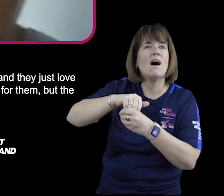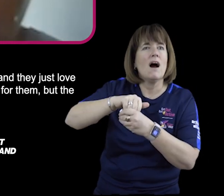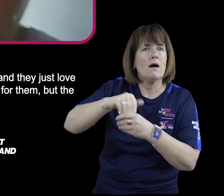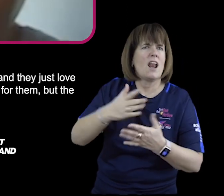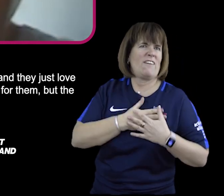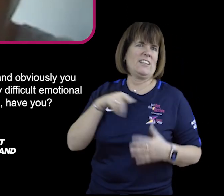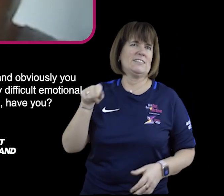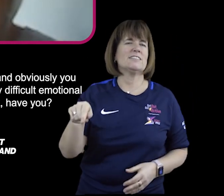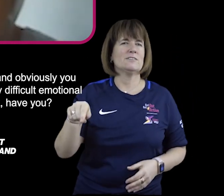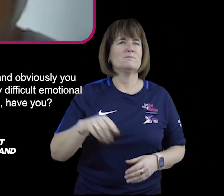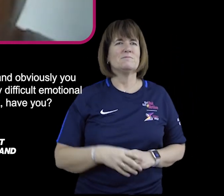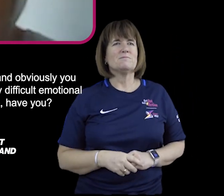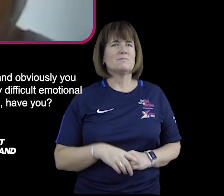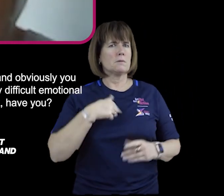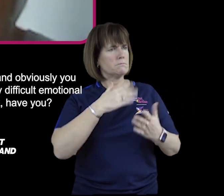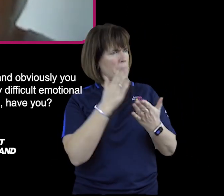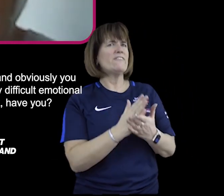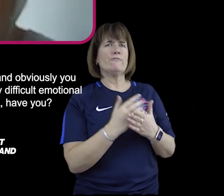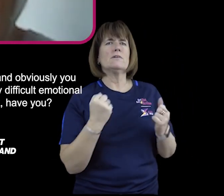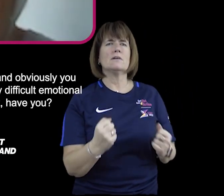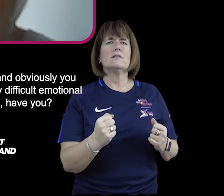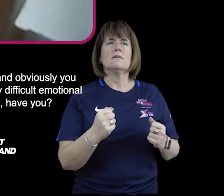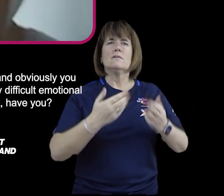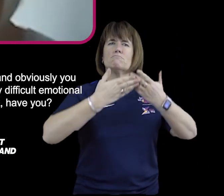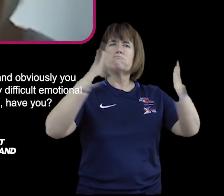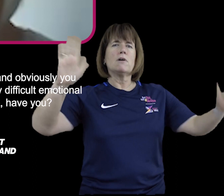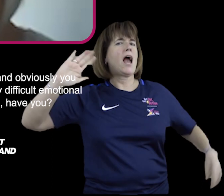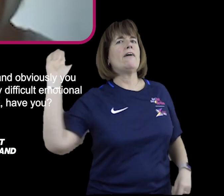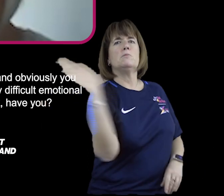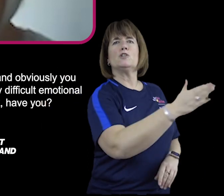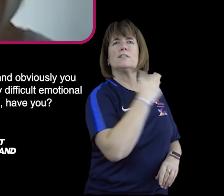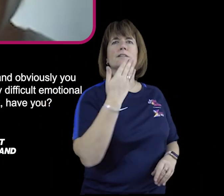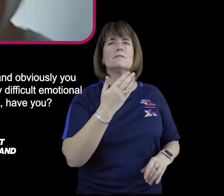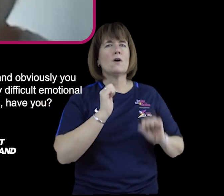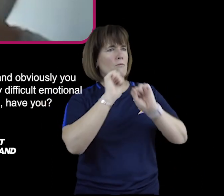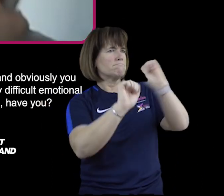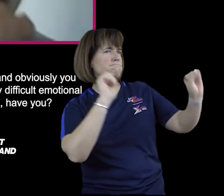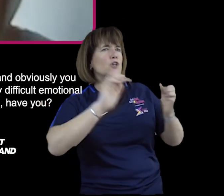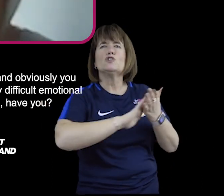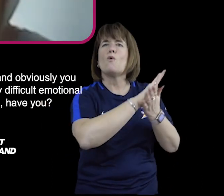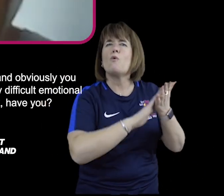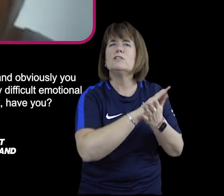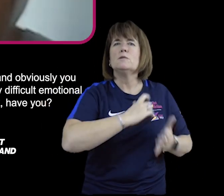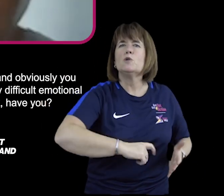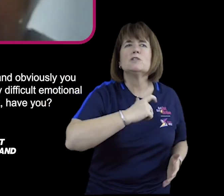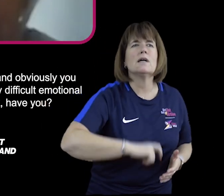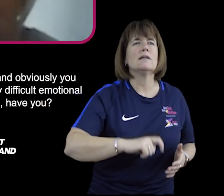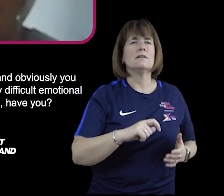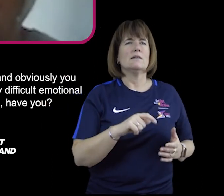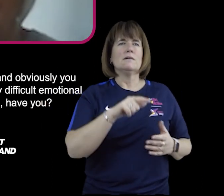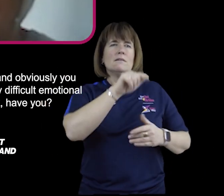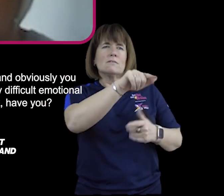thing, or they go I'm a into firm the group. believer, you know, doors open and Yes. everybody's got their own, shall we say, personal